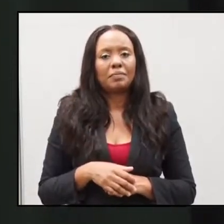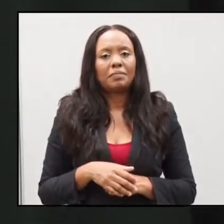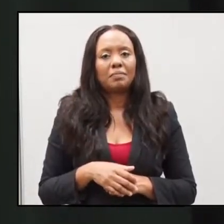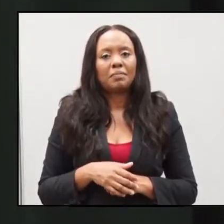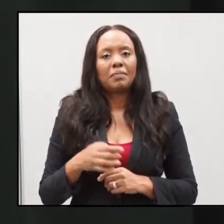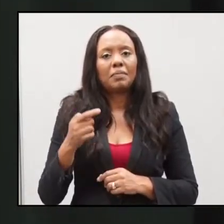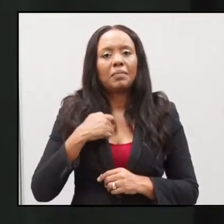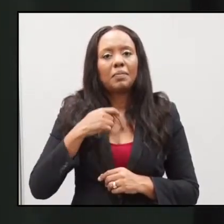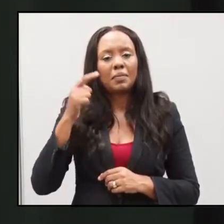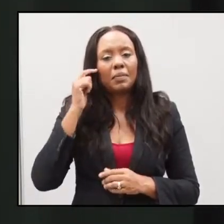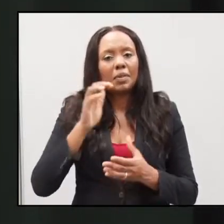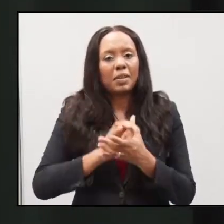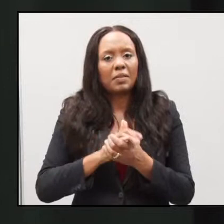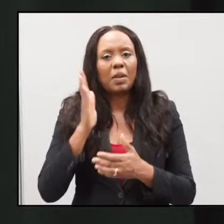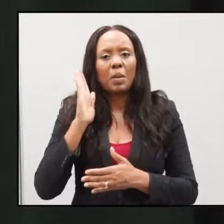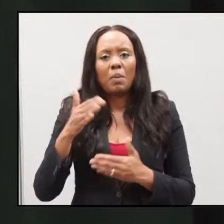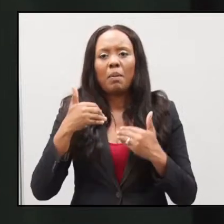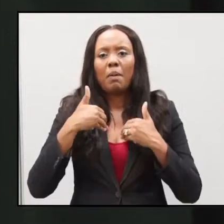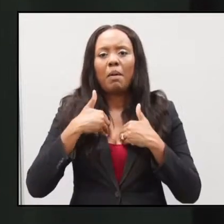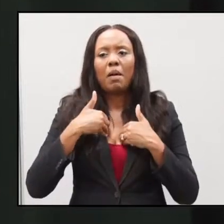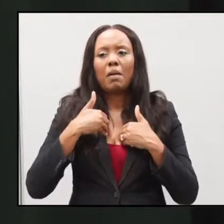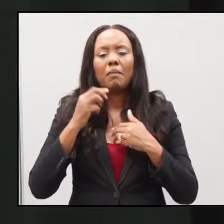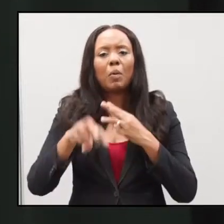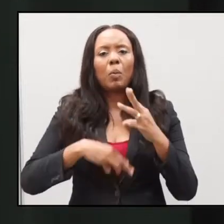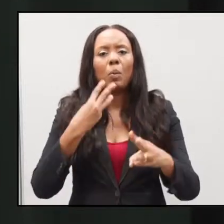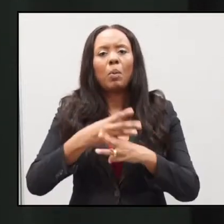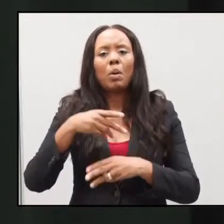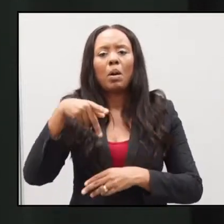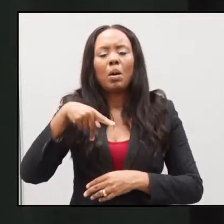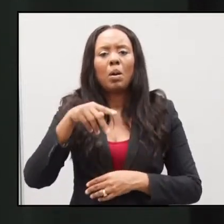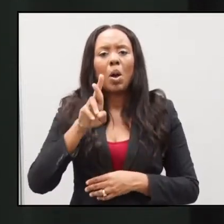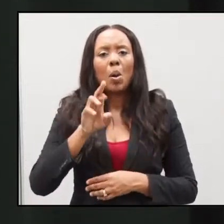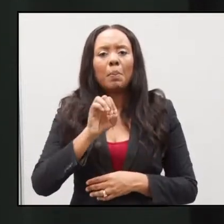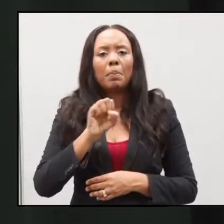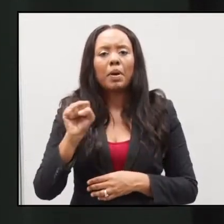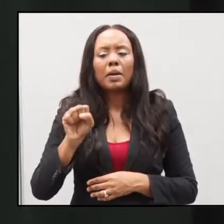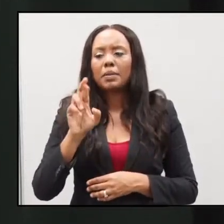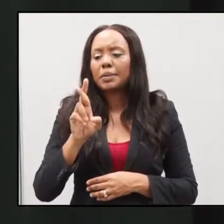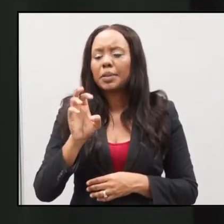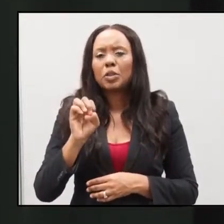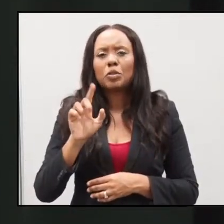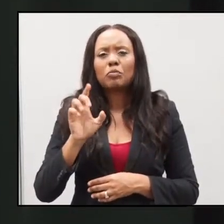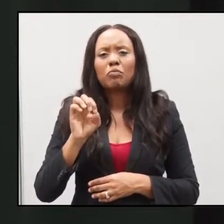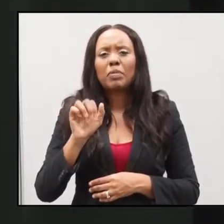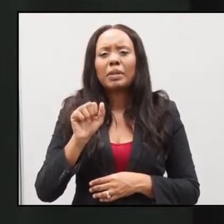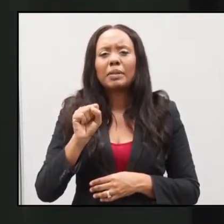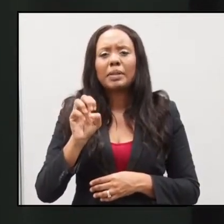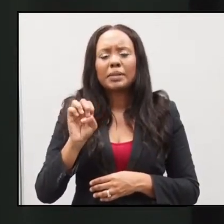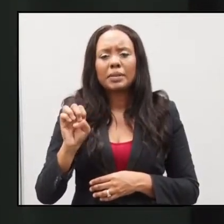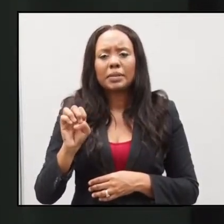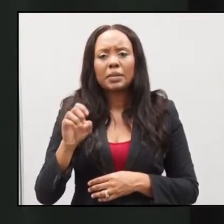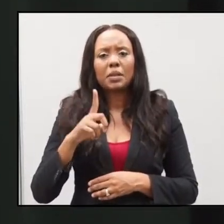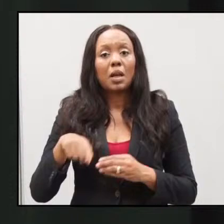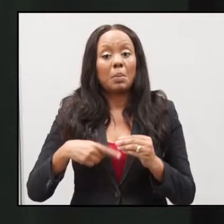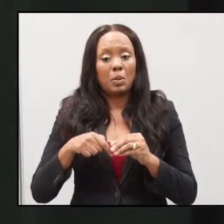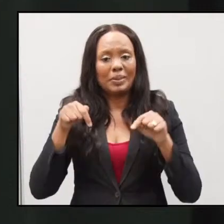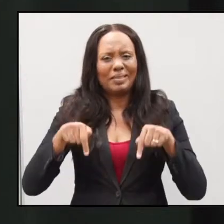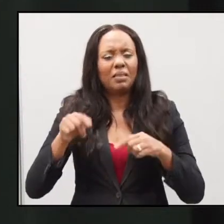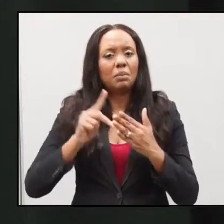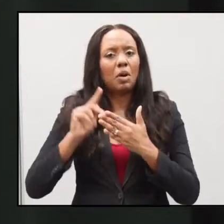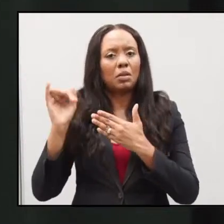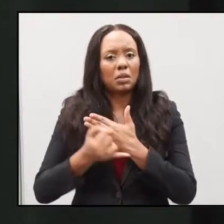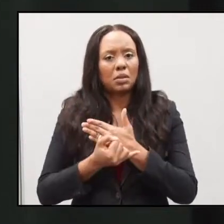global press release this afternoon, given the importance of what this project is